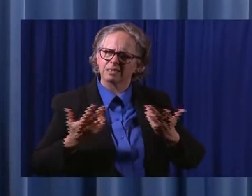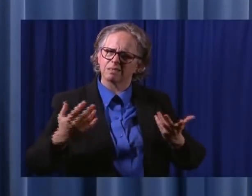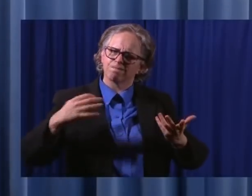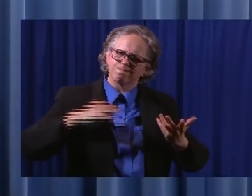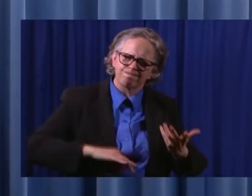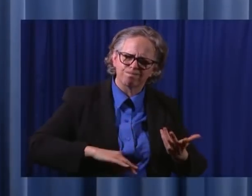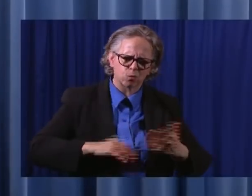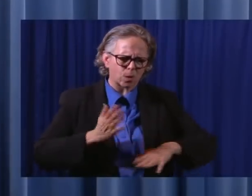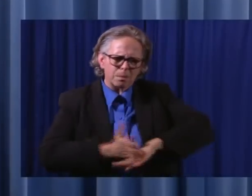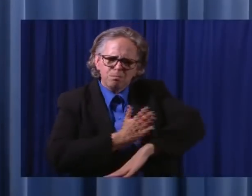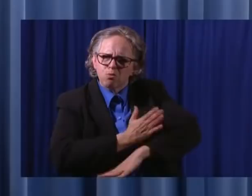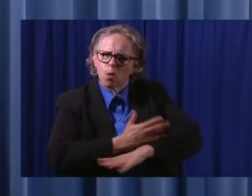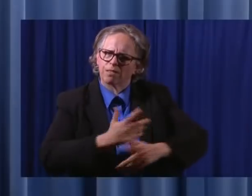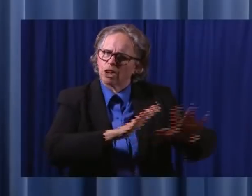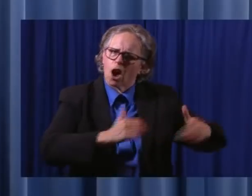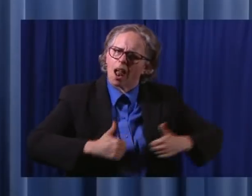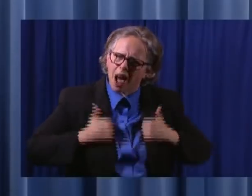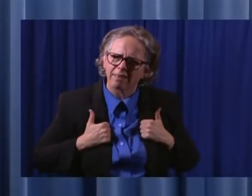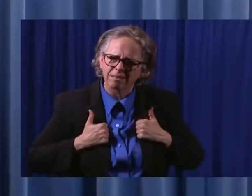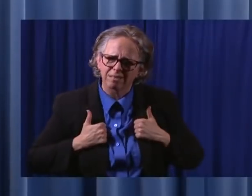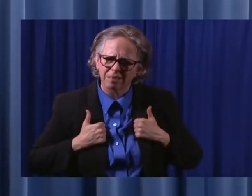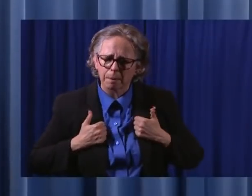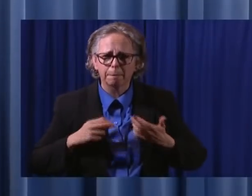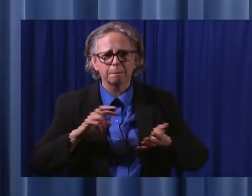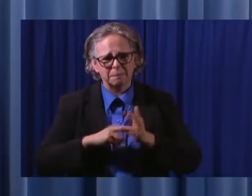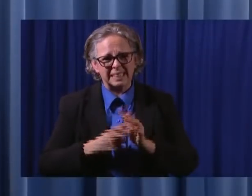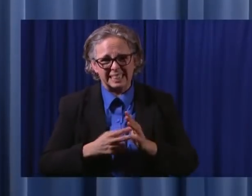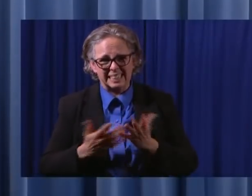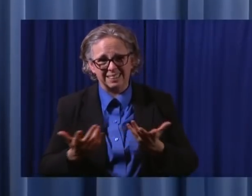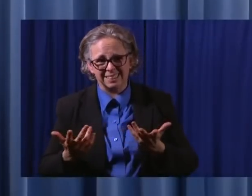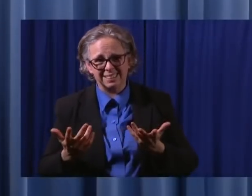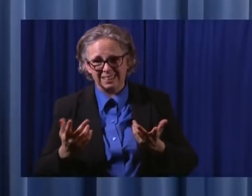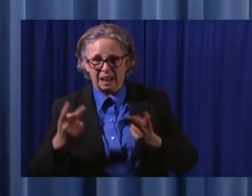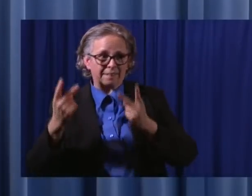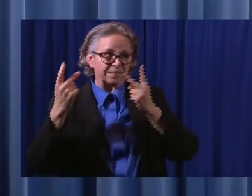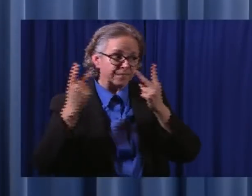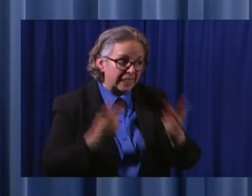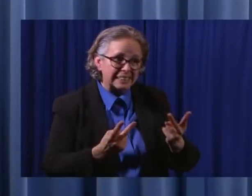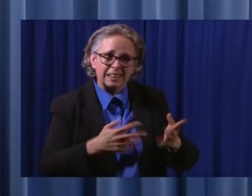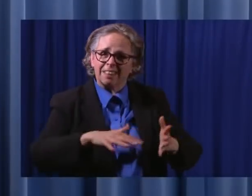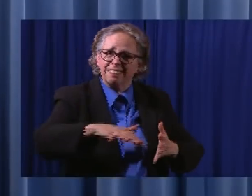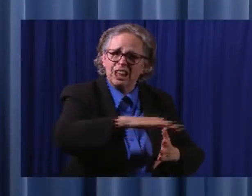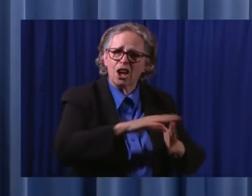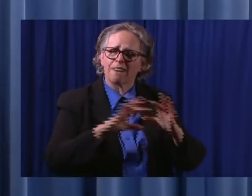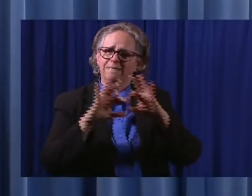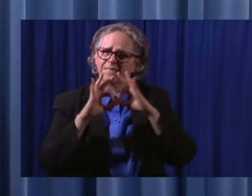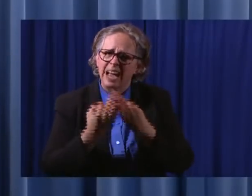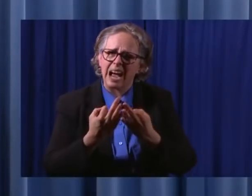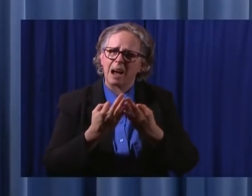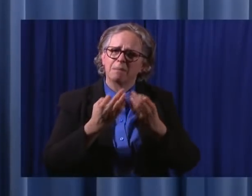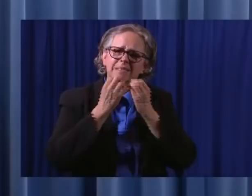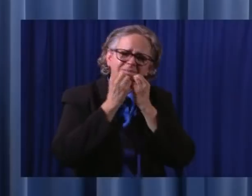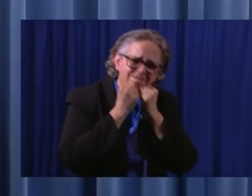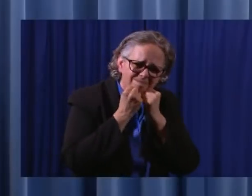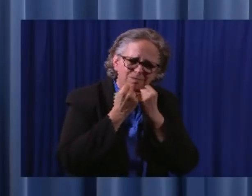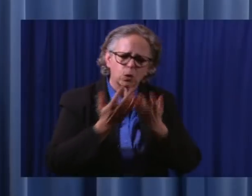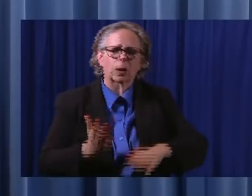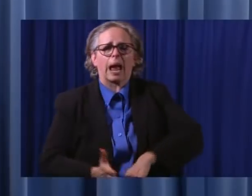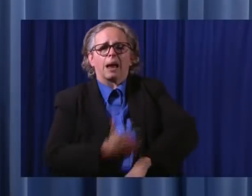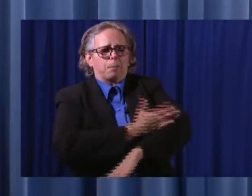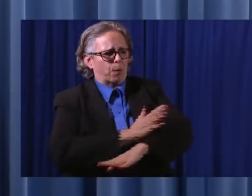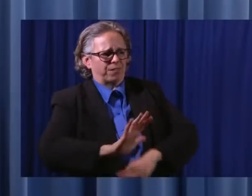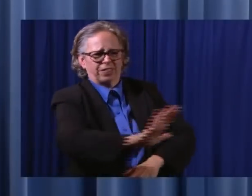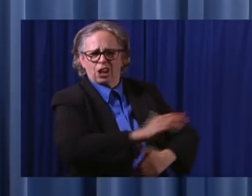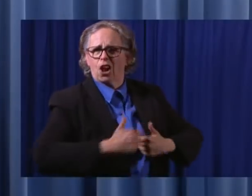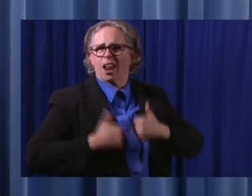is certainly something that adds value to life. And I know that this has been gut-wrenching